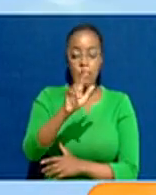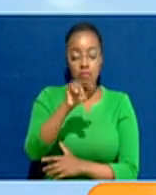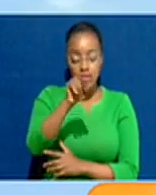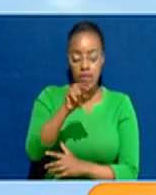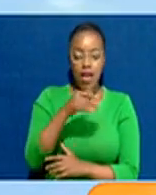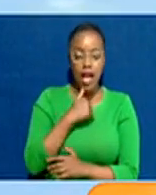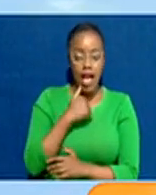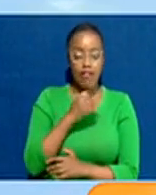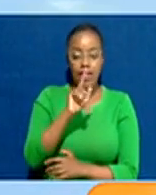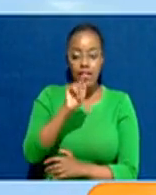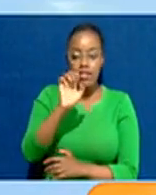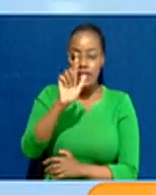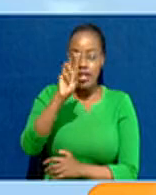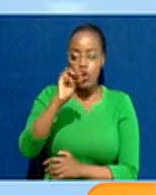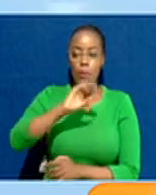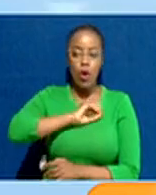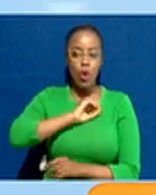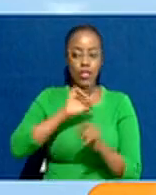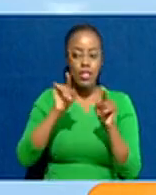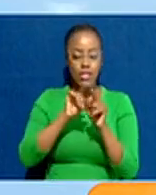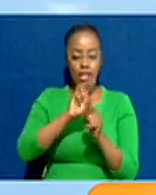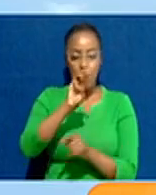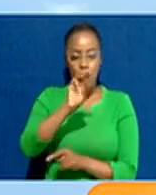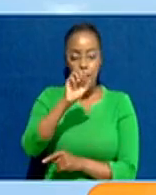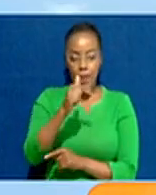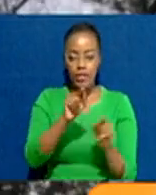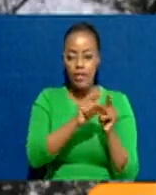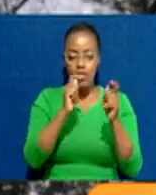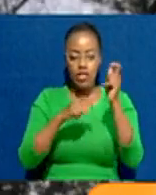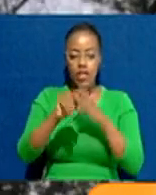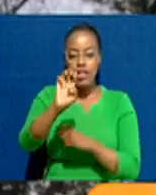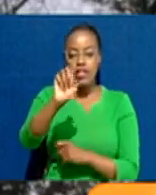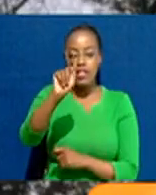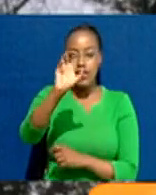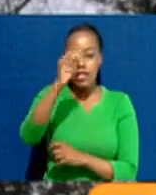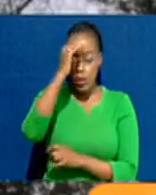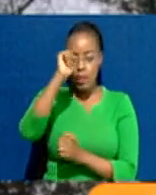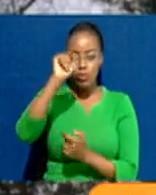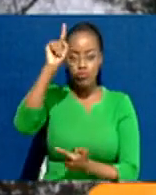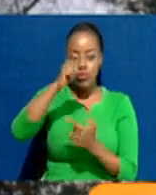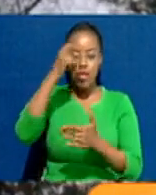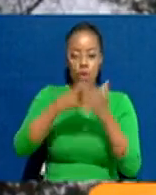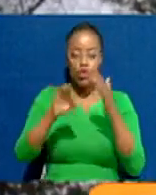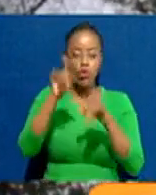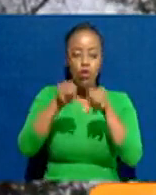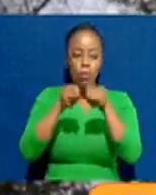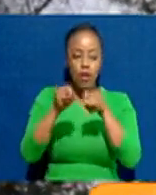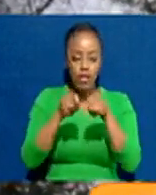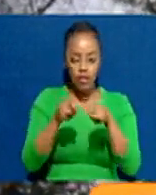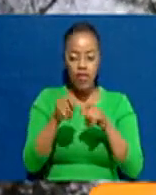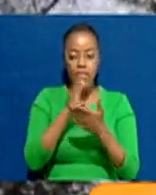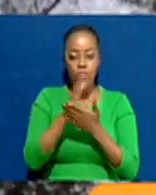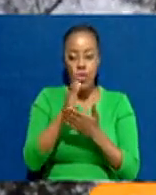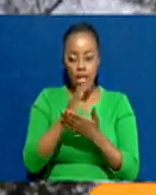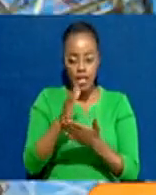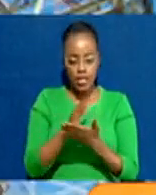Ironically, Telkom Kenya initially owned the same masts and sold it to ATC in order to reduce the cost of operations by leasing them